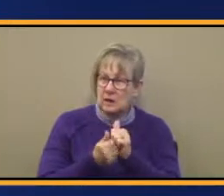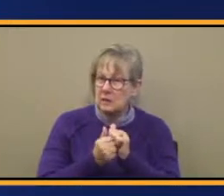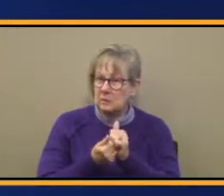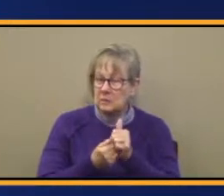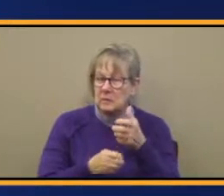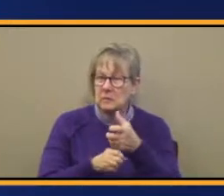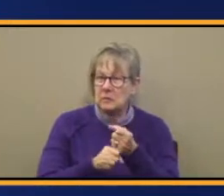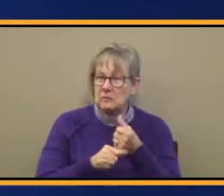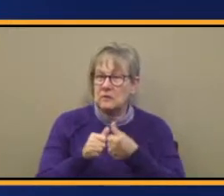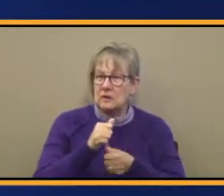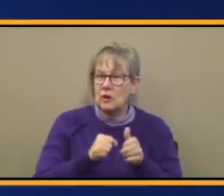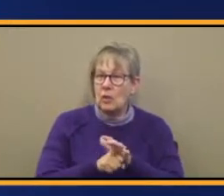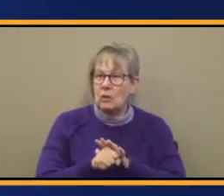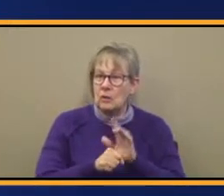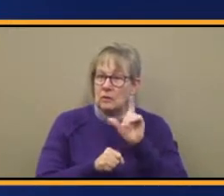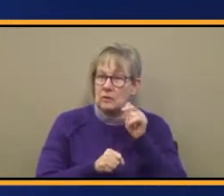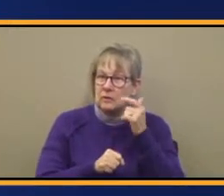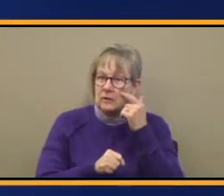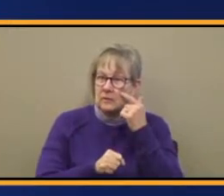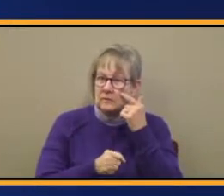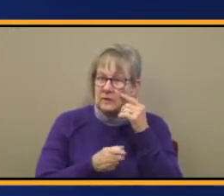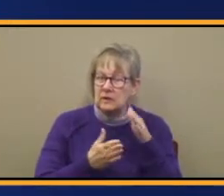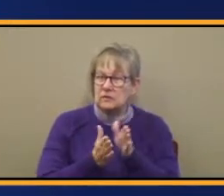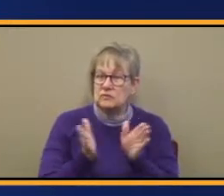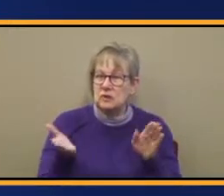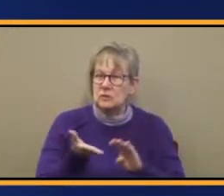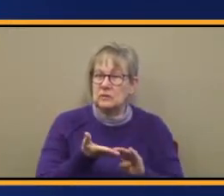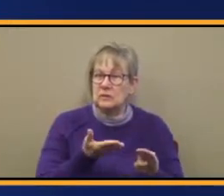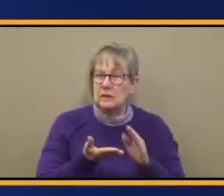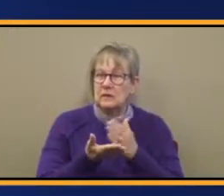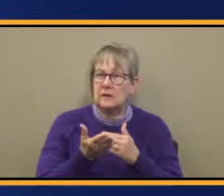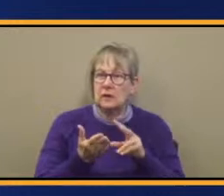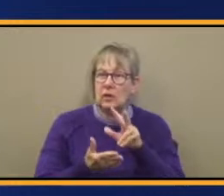procurement is under local government general exemption, section